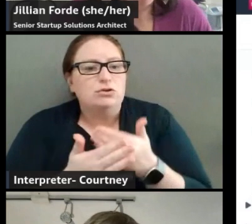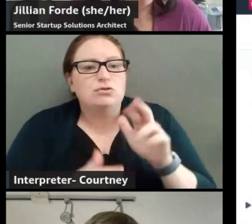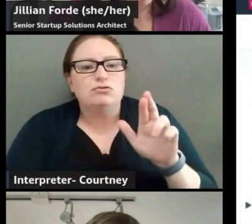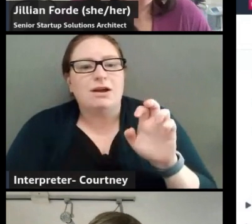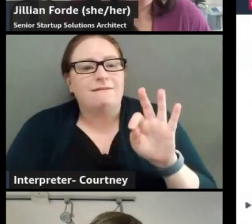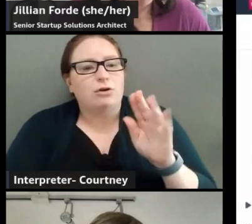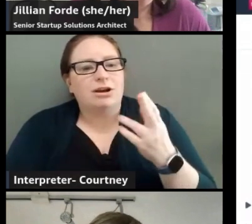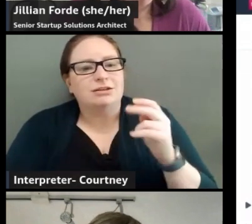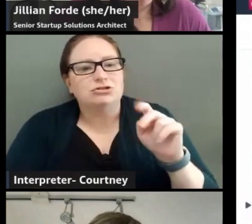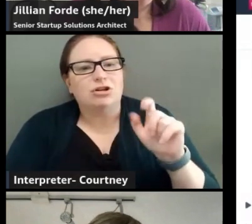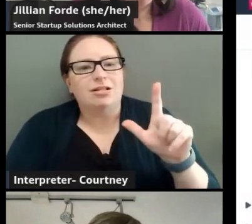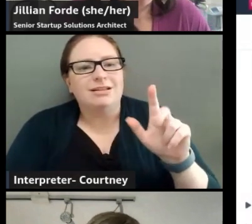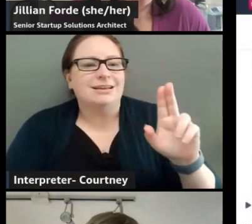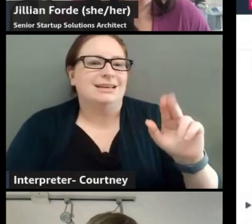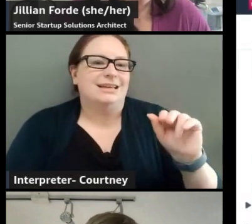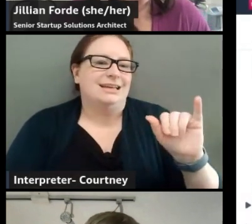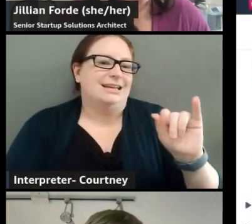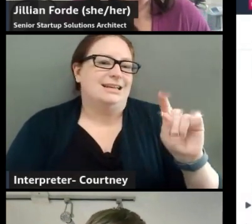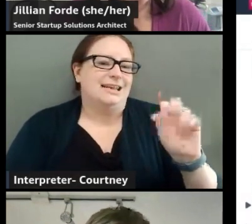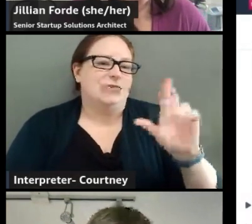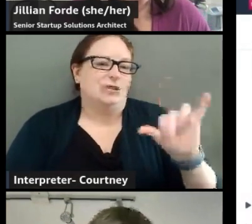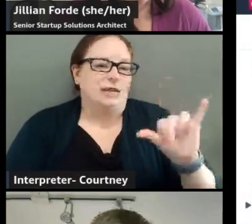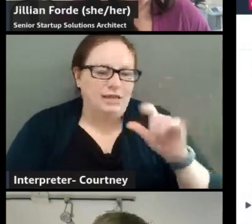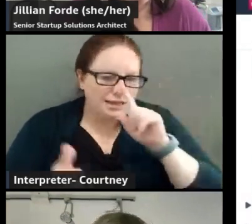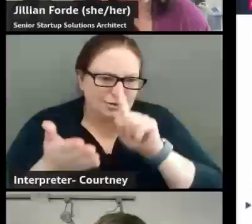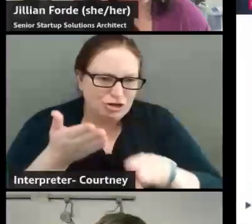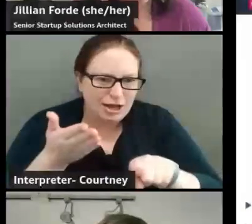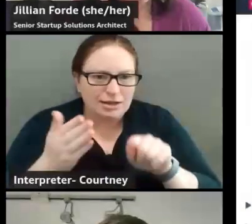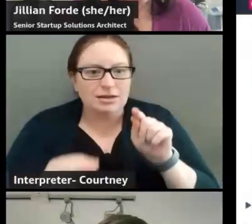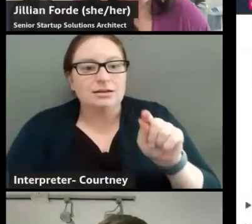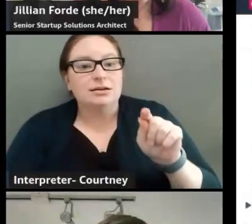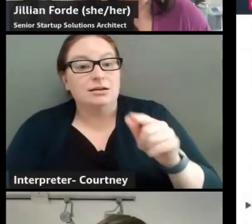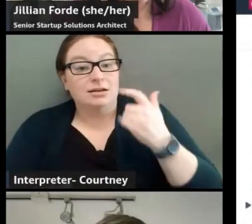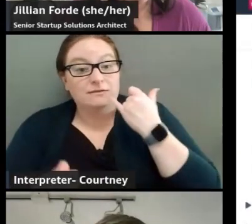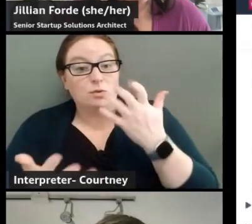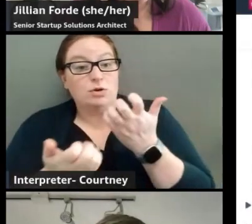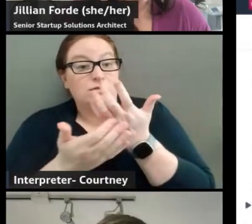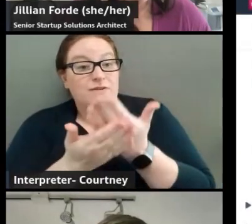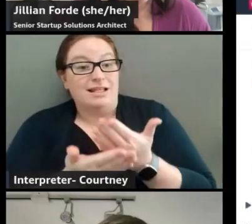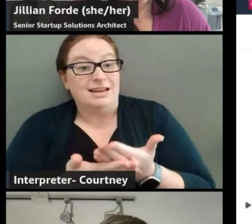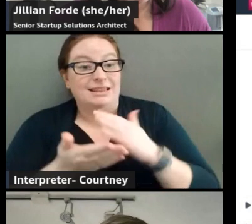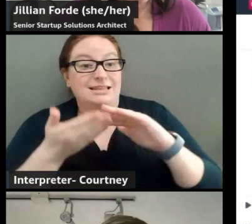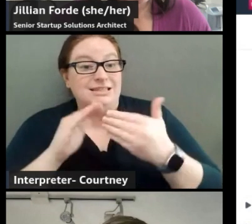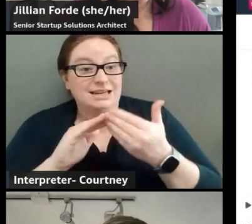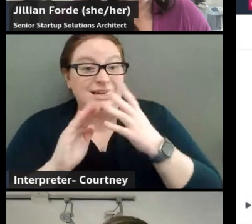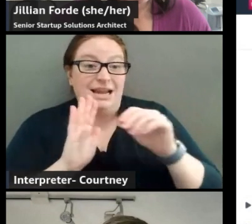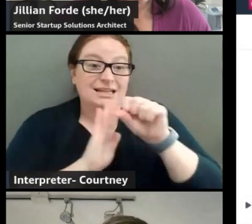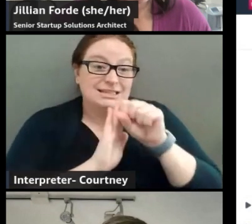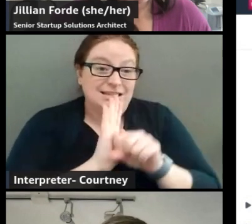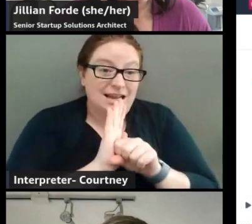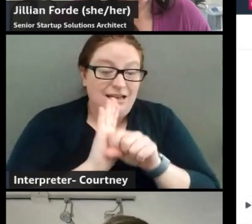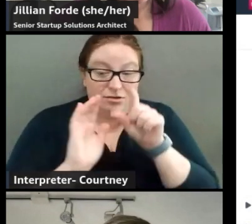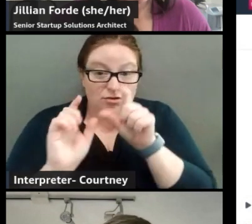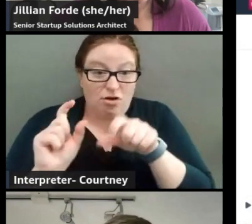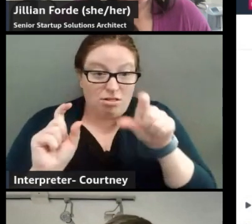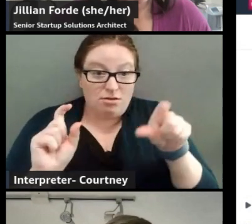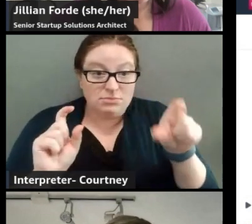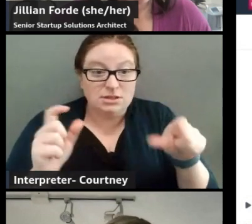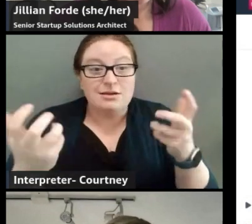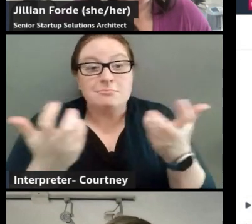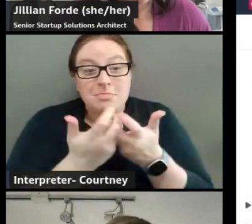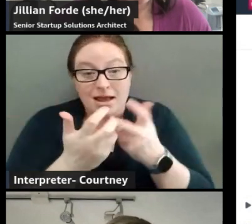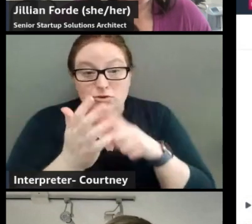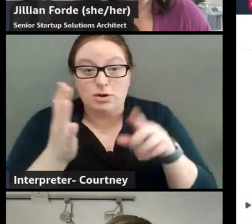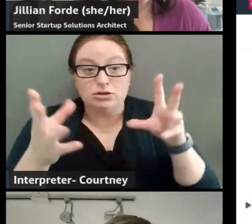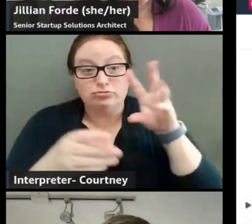check. This is the one that I was mentioning before. If you want to validate that the city and state columns sort of match what's in a reference table,